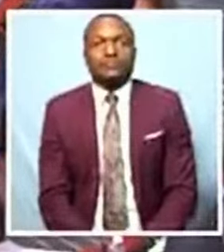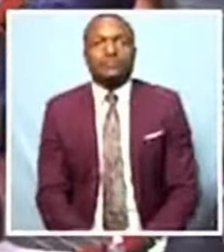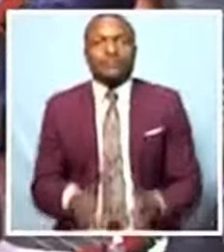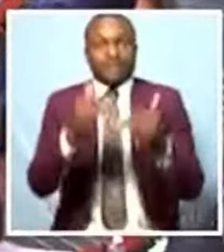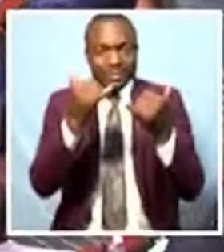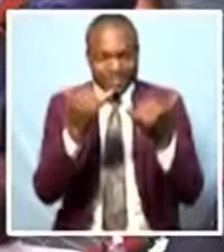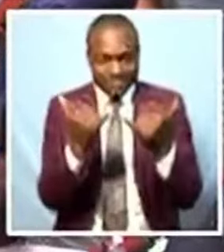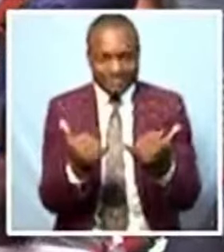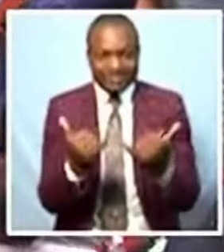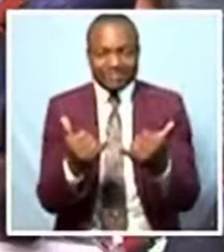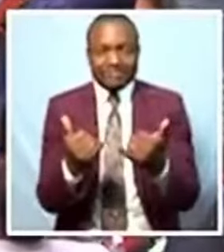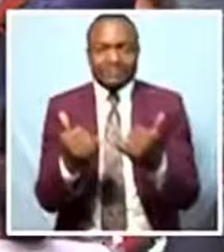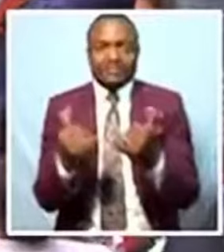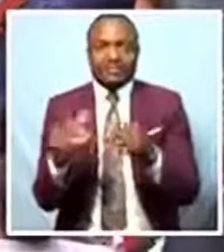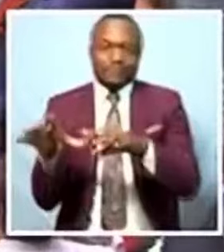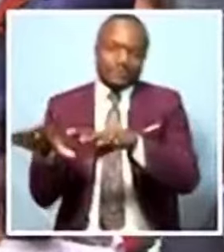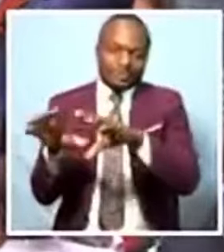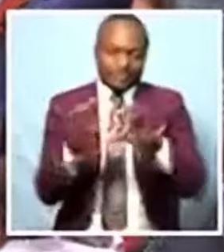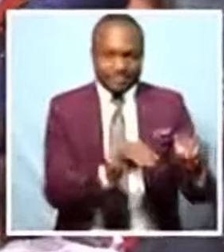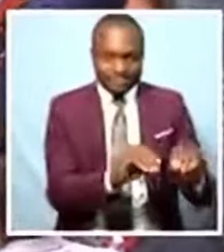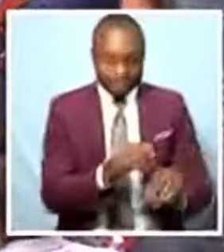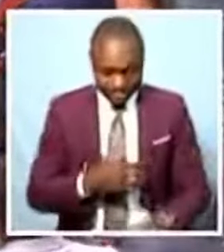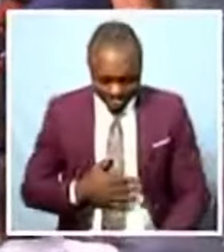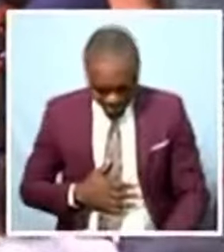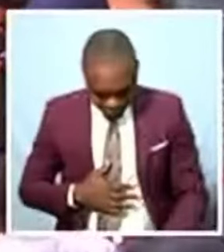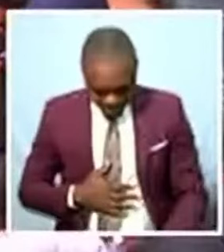is now adjourned.